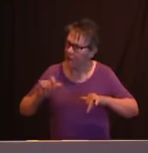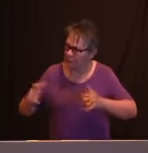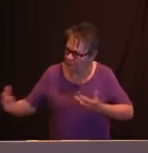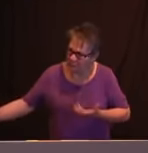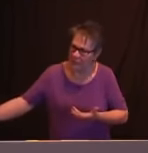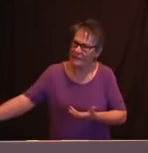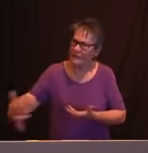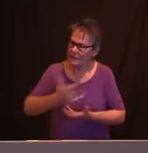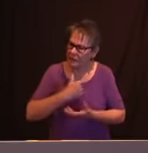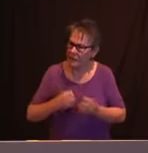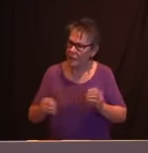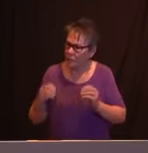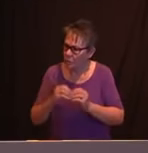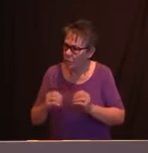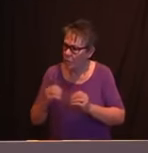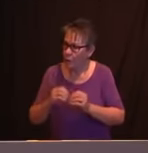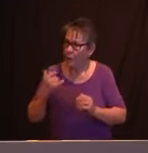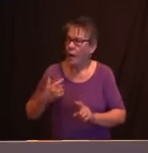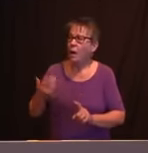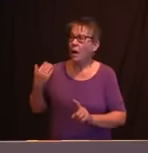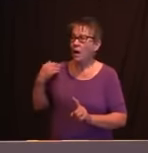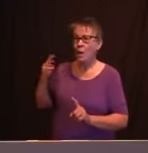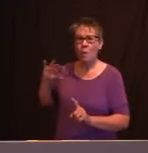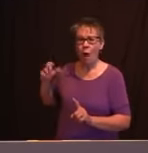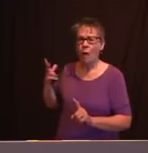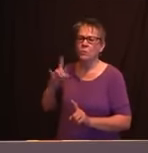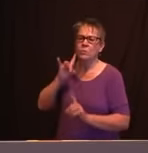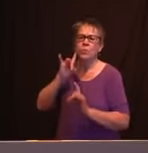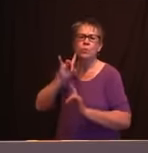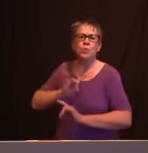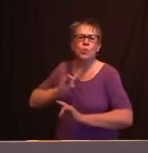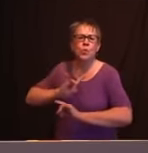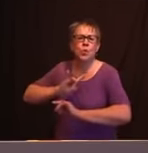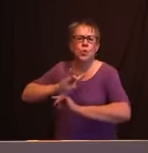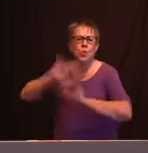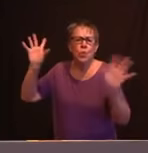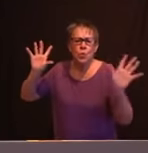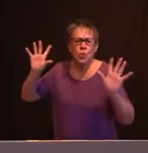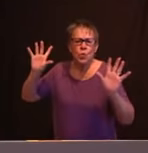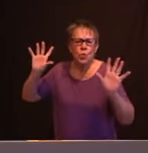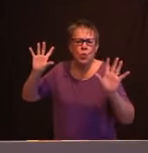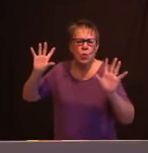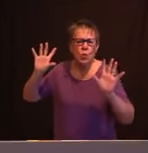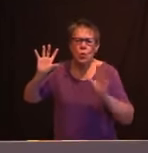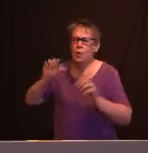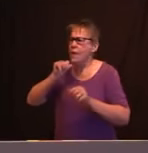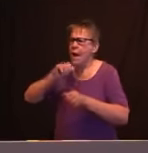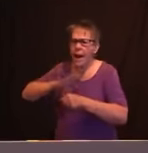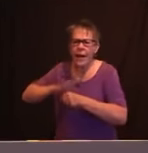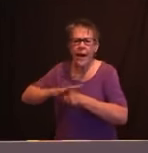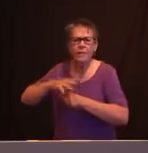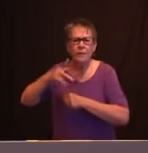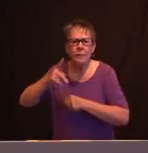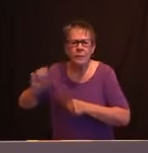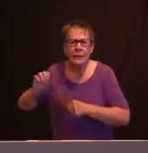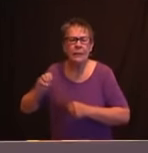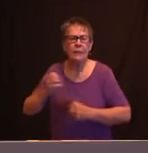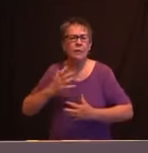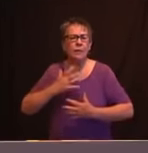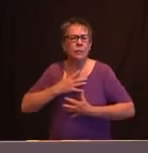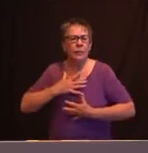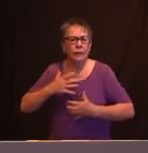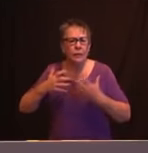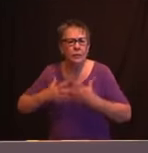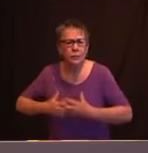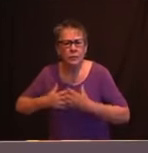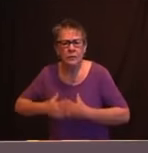a pea shooter at best in terms of PPE, ventilators, other supplies, not just for long-term care, certainly for long-term care and